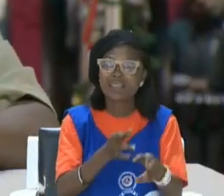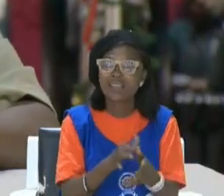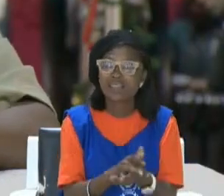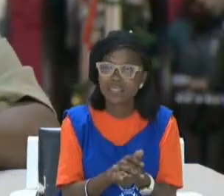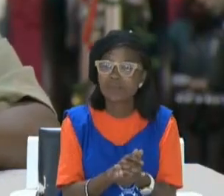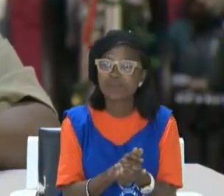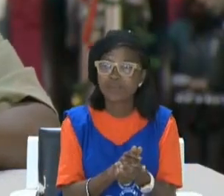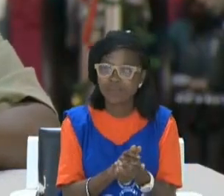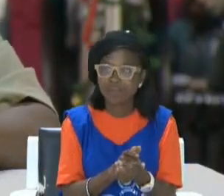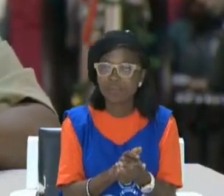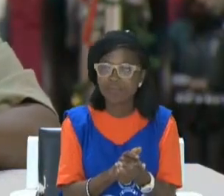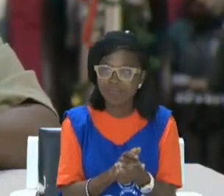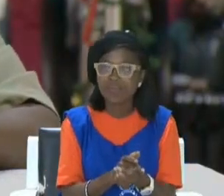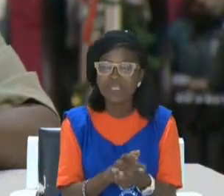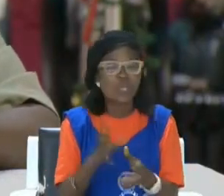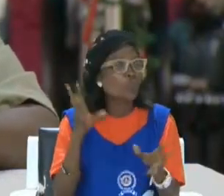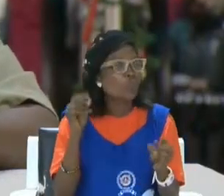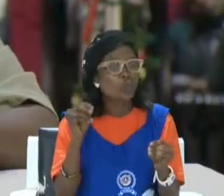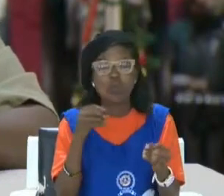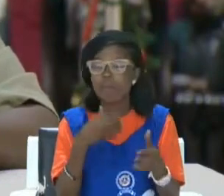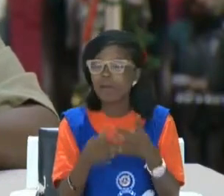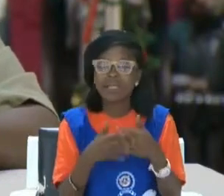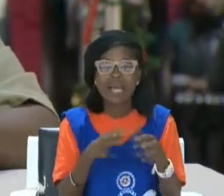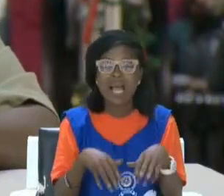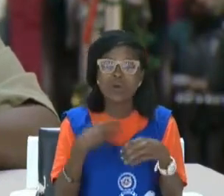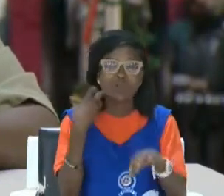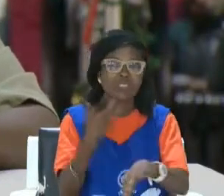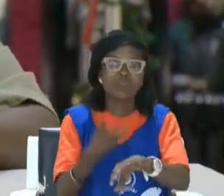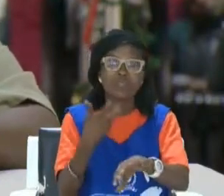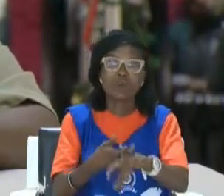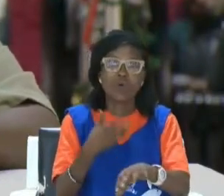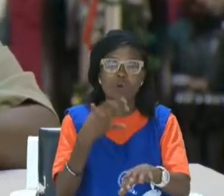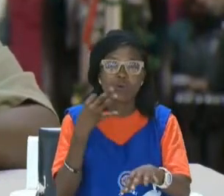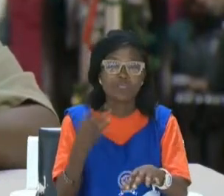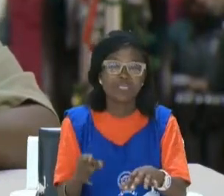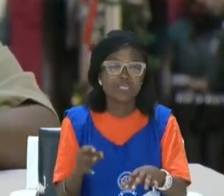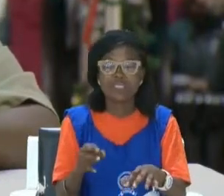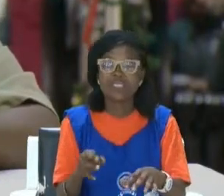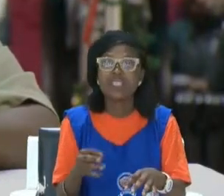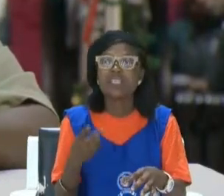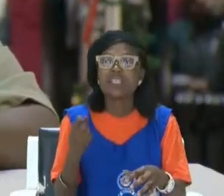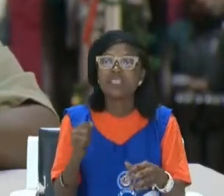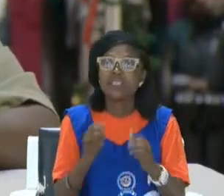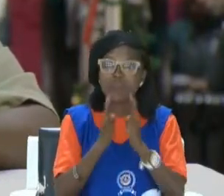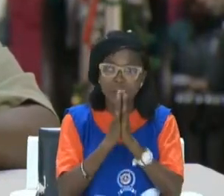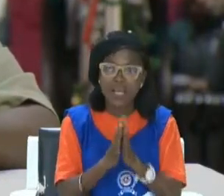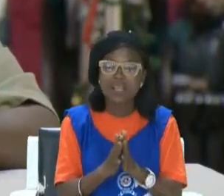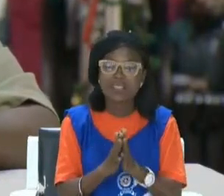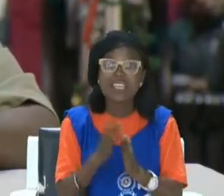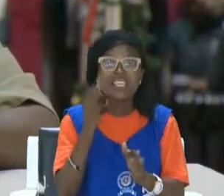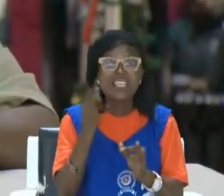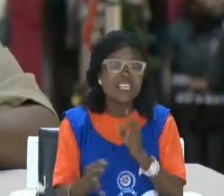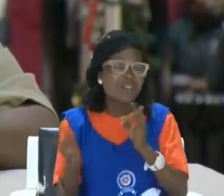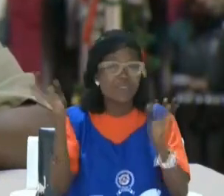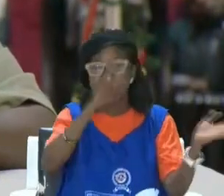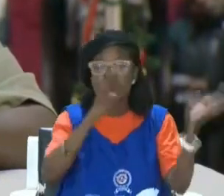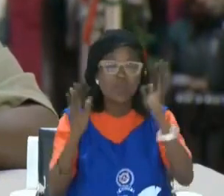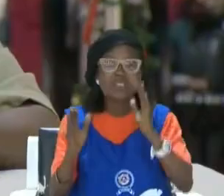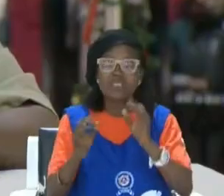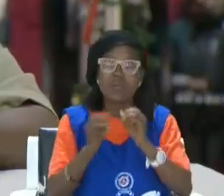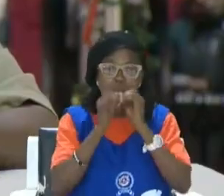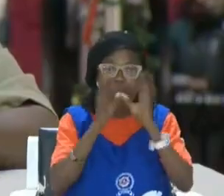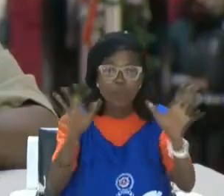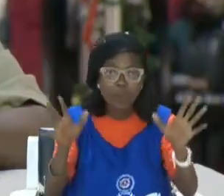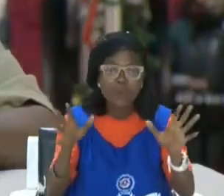No matter how difficult the prayer, if the wind blows, the answer will come.